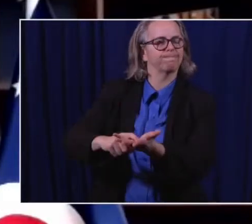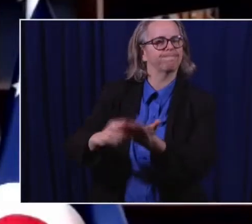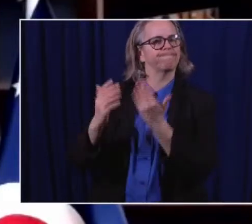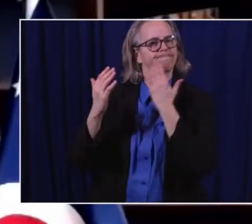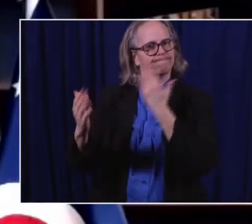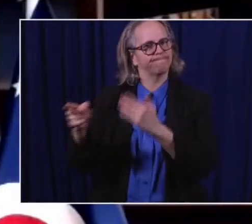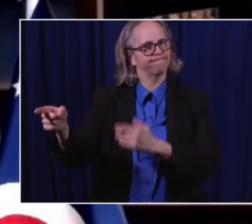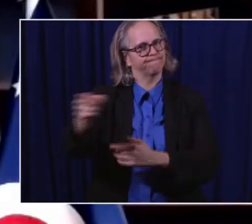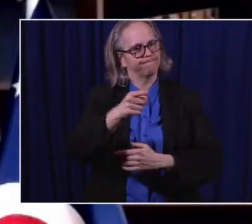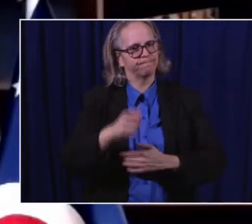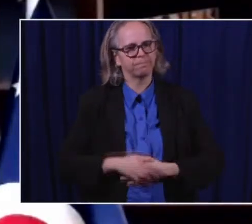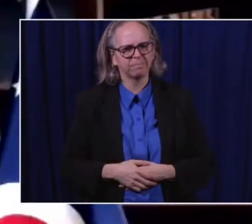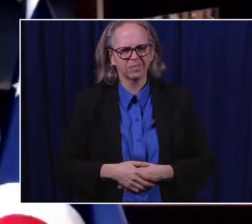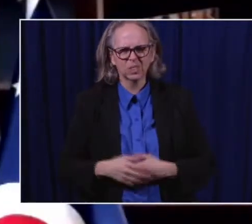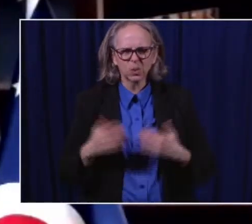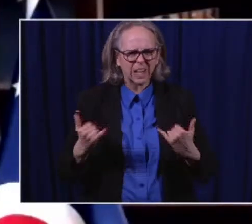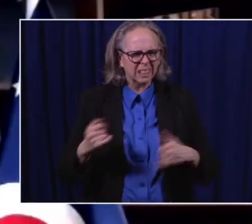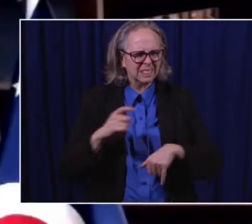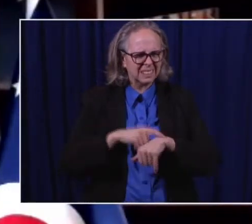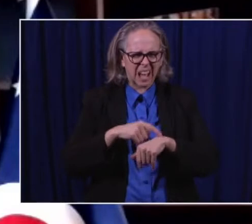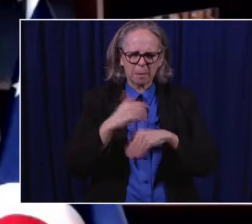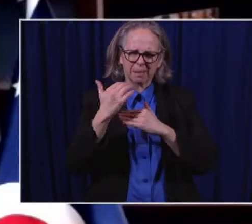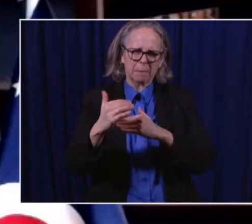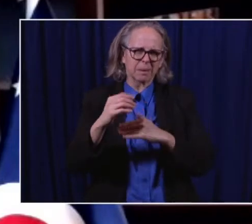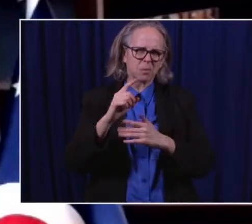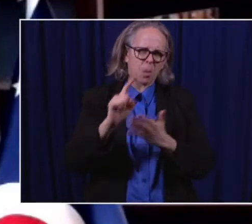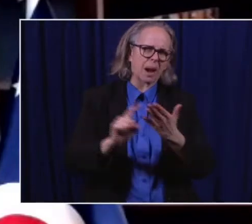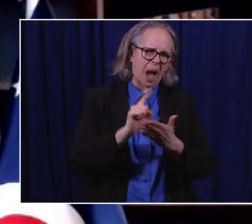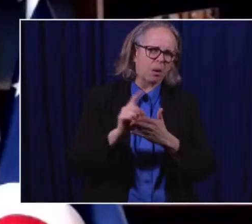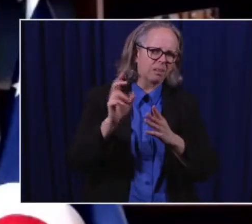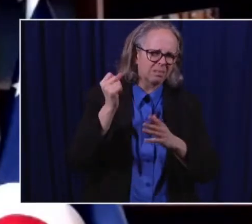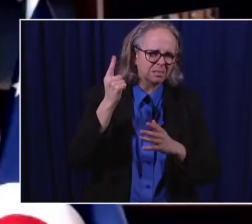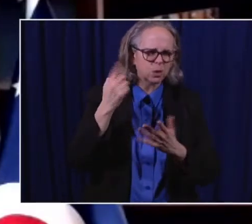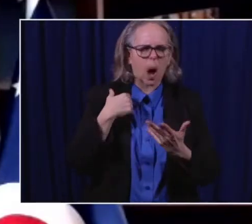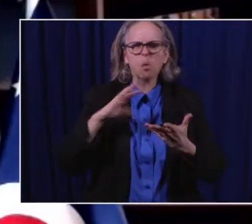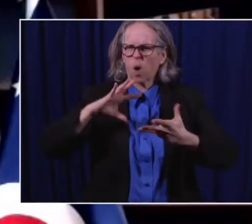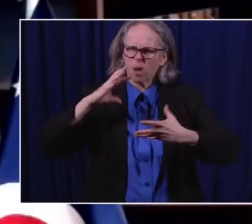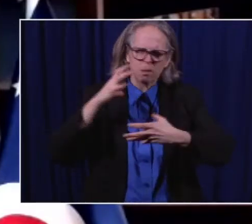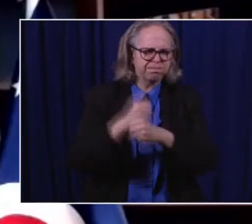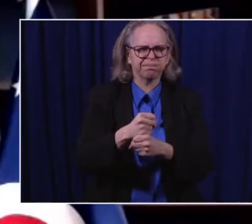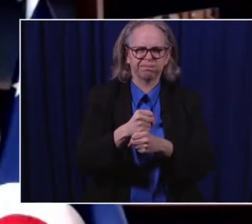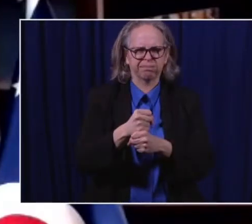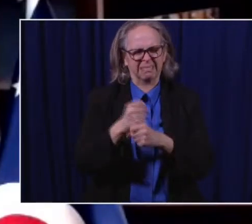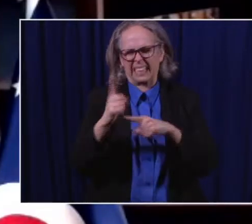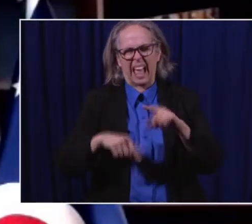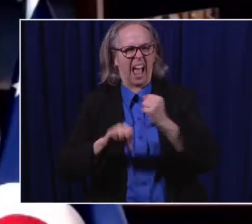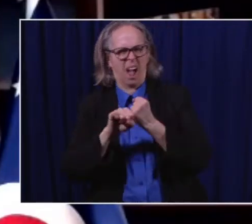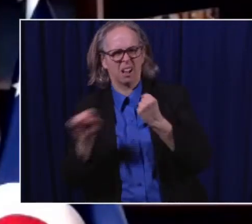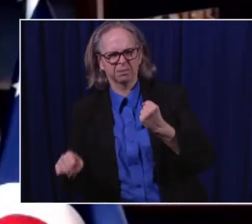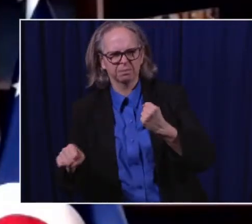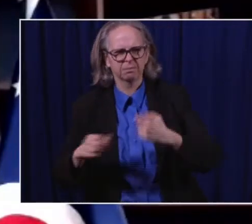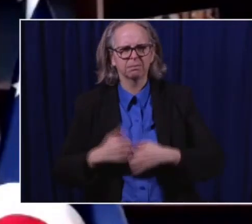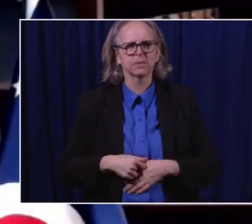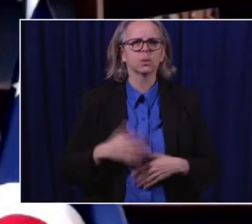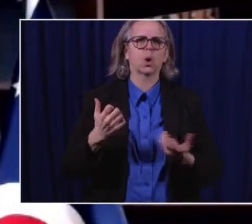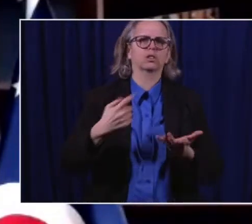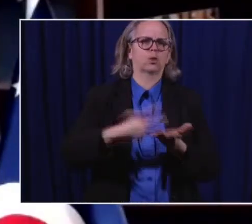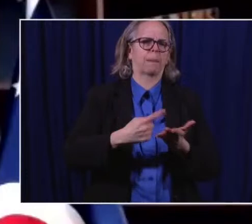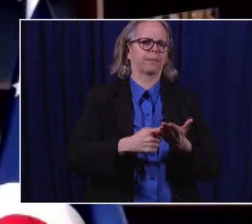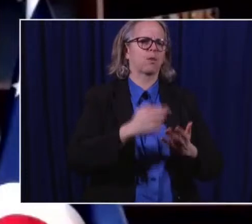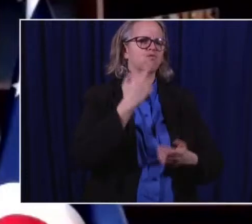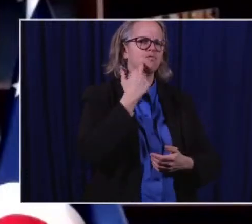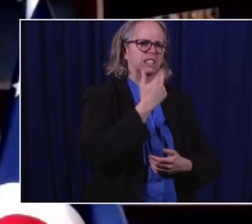stick on the topic of restaurants and the hospitality industry. In addition to